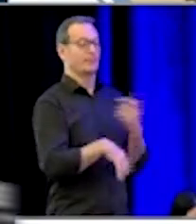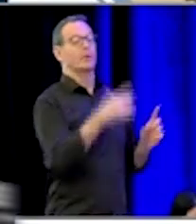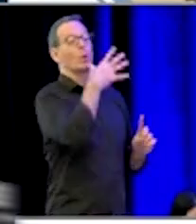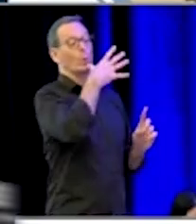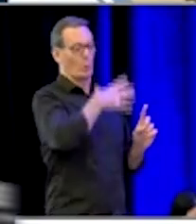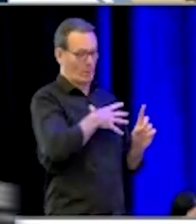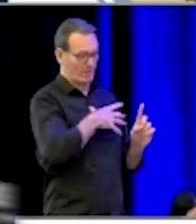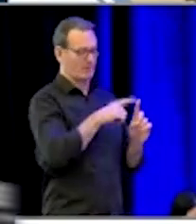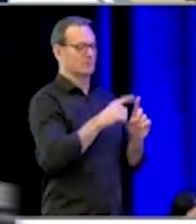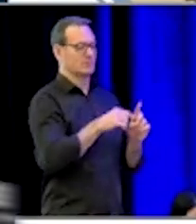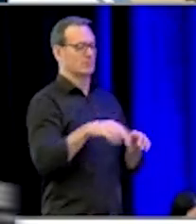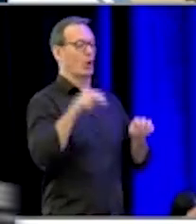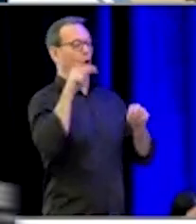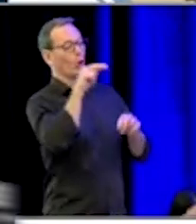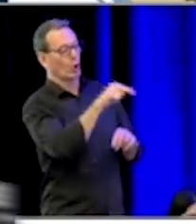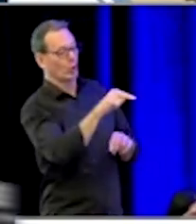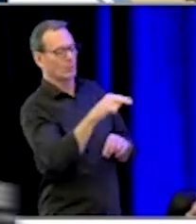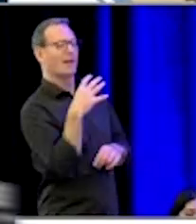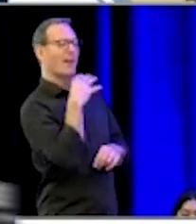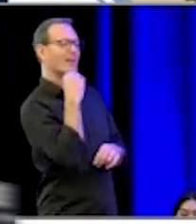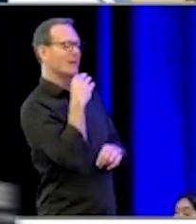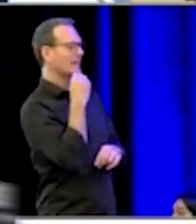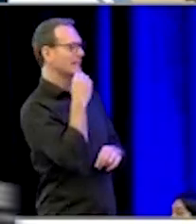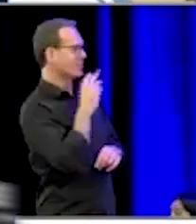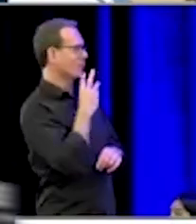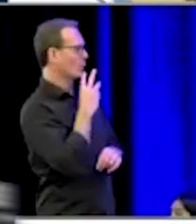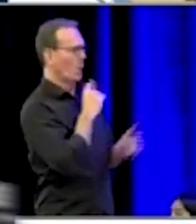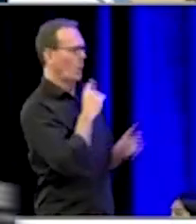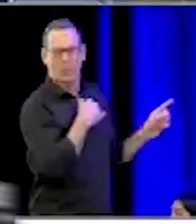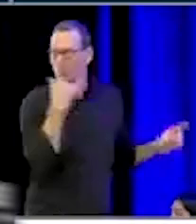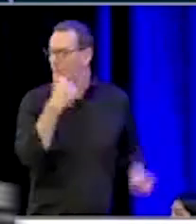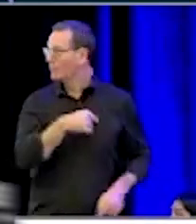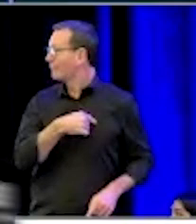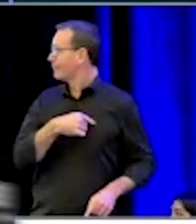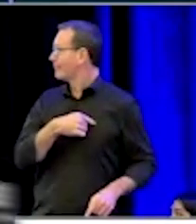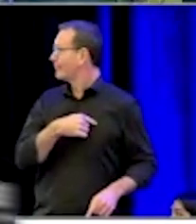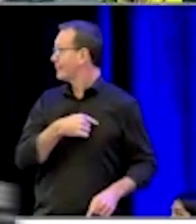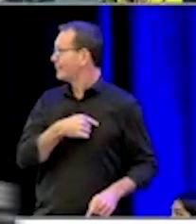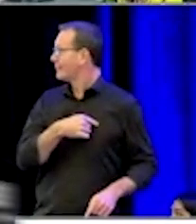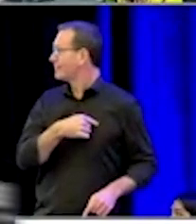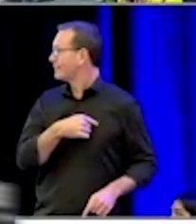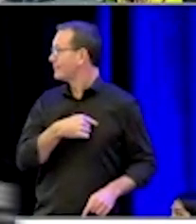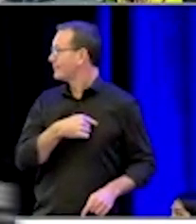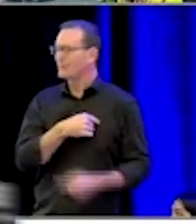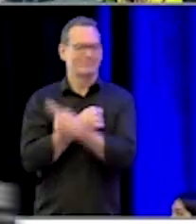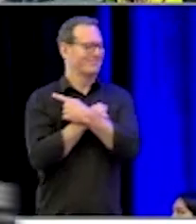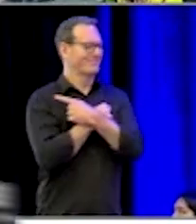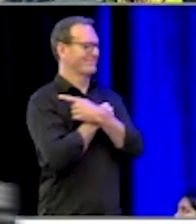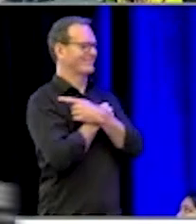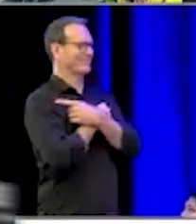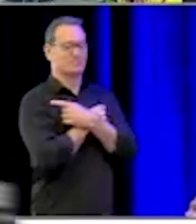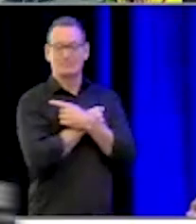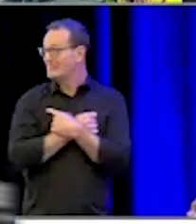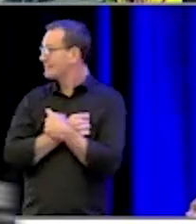overlooking Halifax Harbor. Oh, it's not there. Sorry. There's